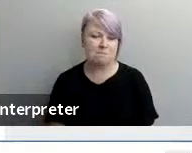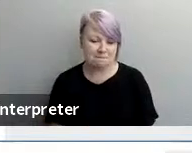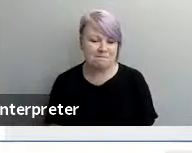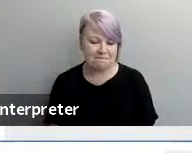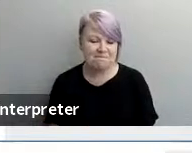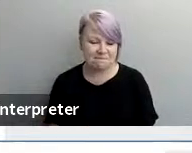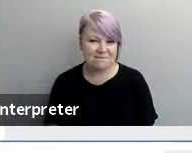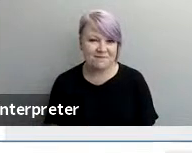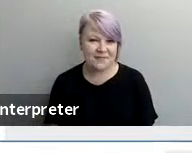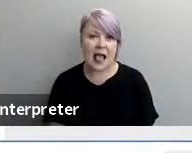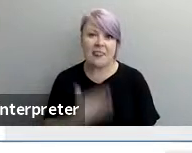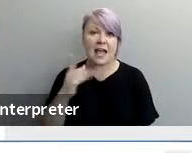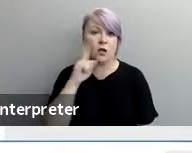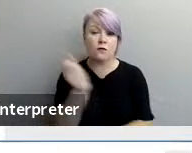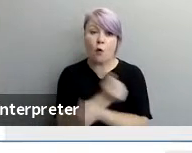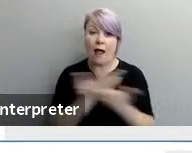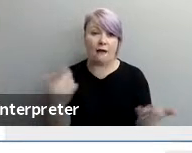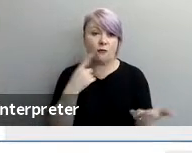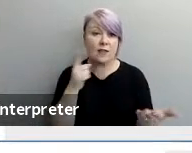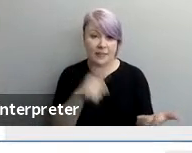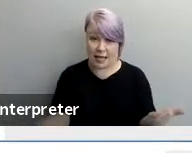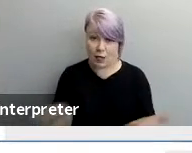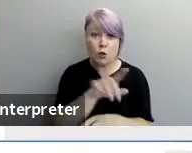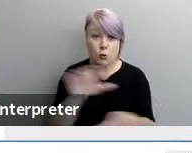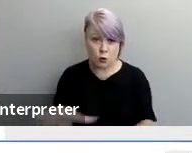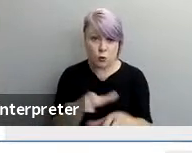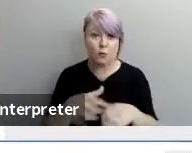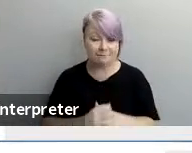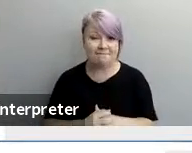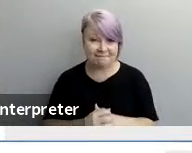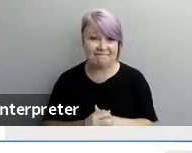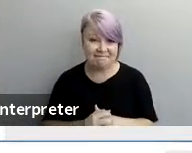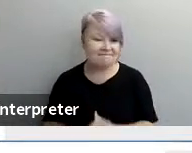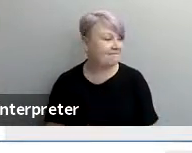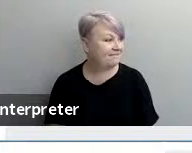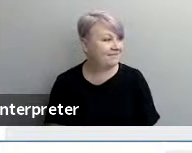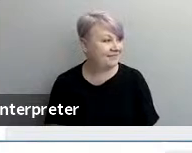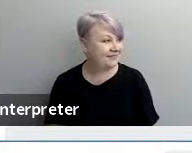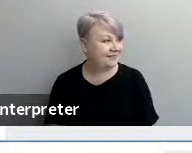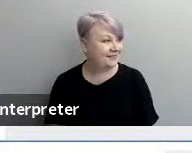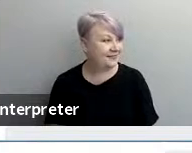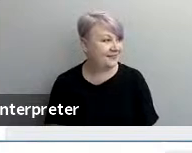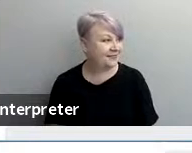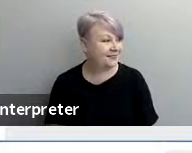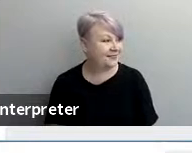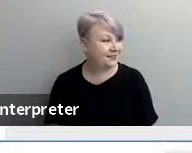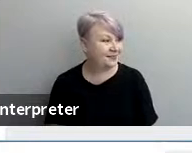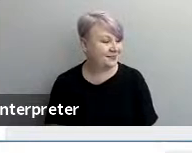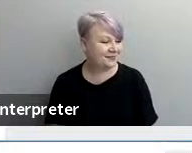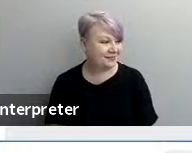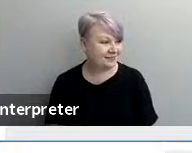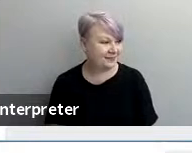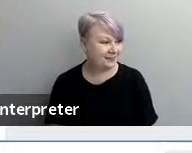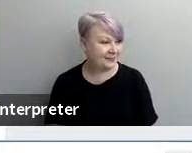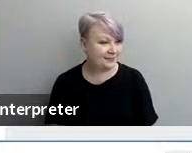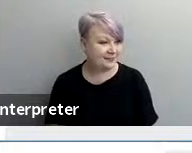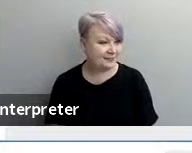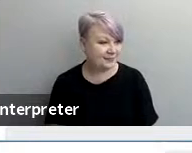Thank you for all you do. Thank you for all you do. How many I've got?